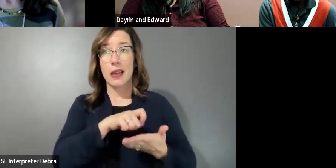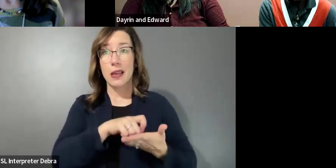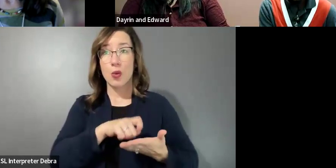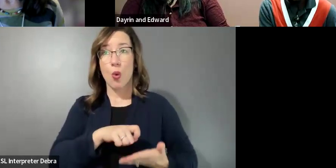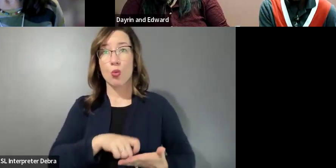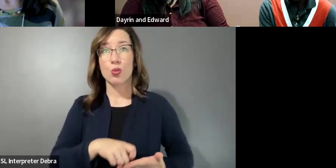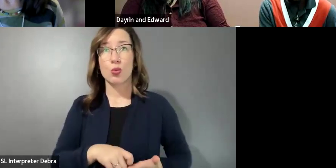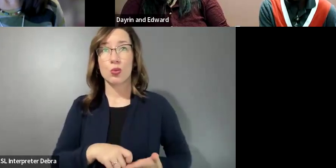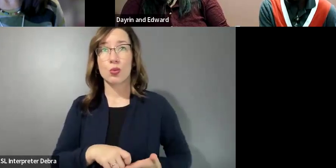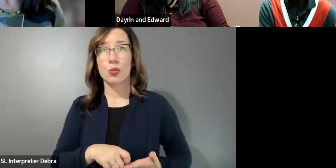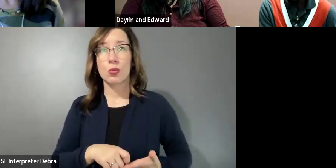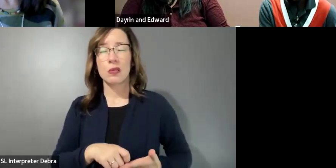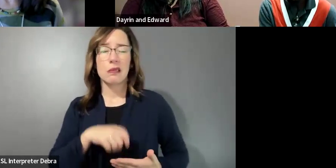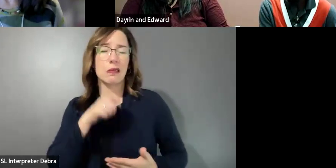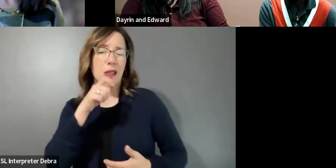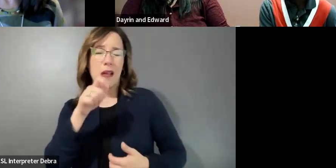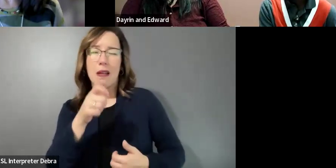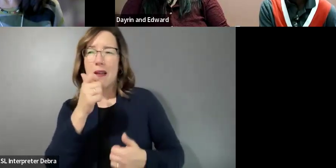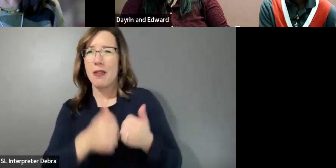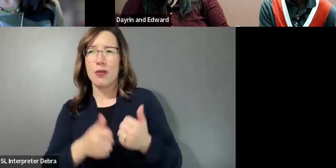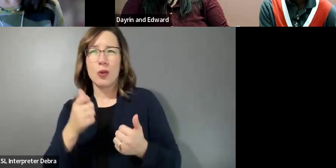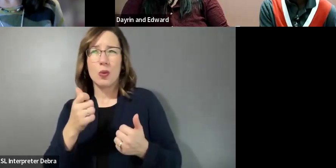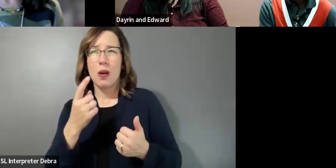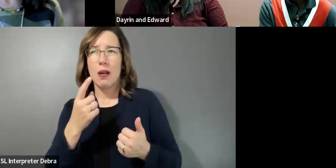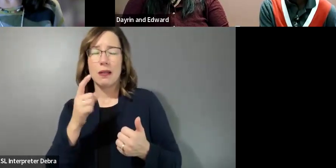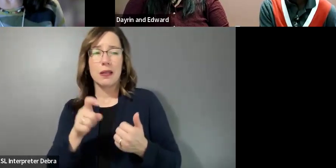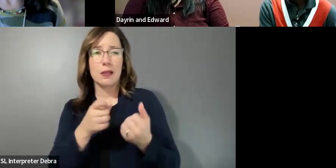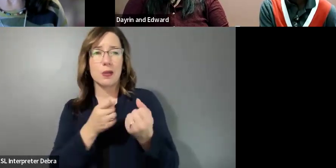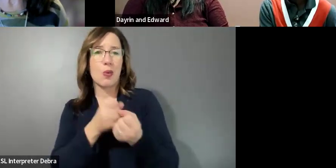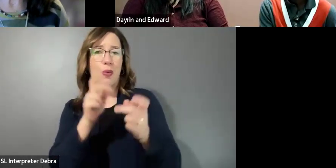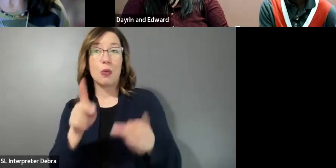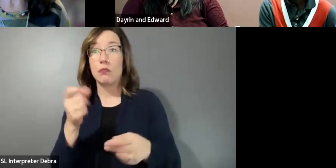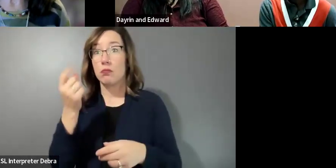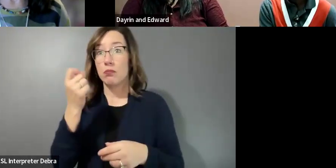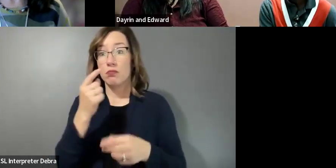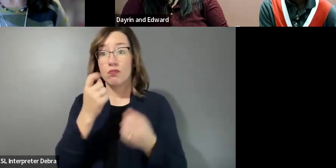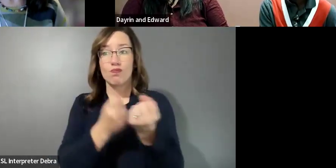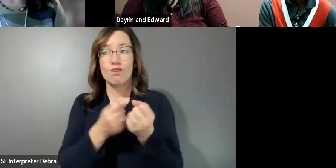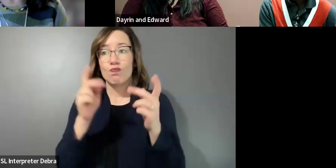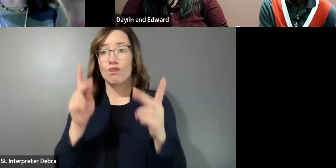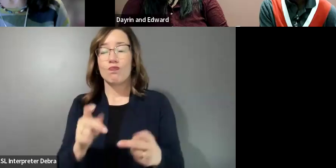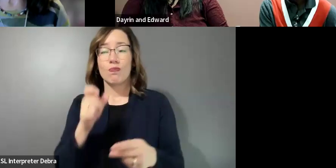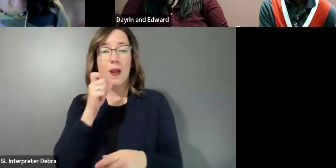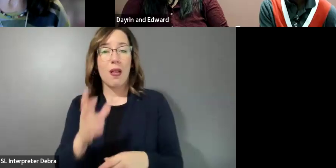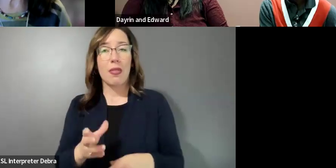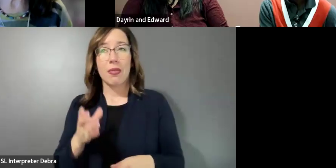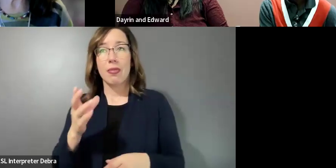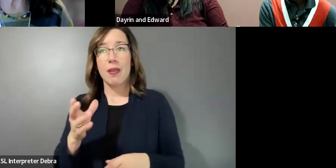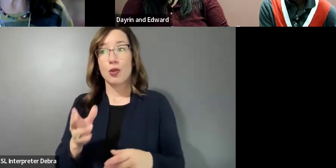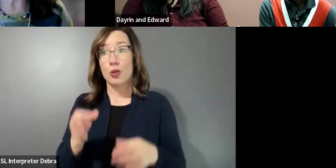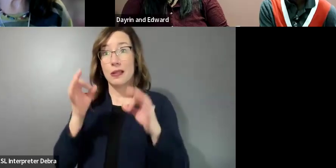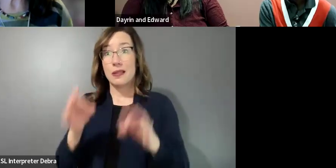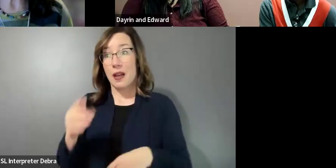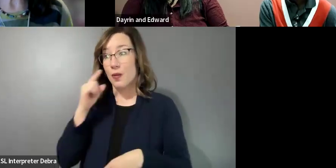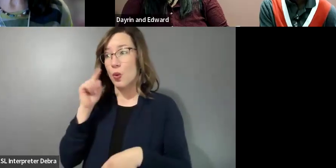Not everyone will need a support person, but remember, the support person is not there for making the decisions for